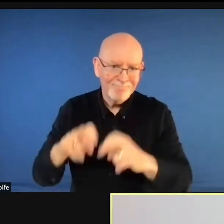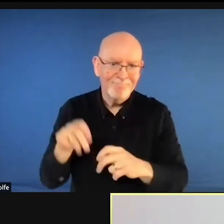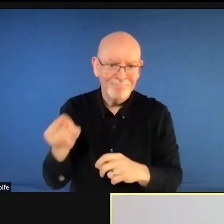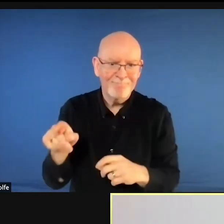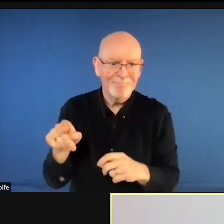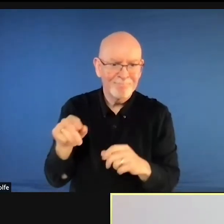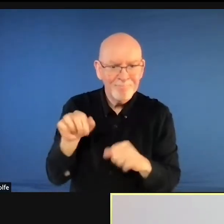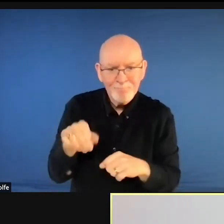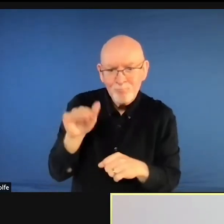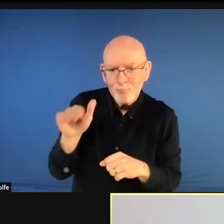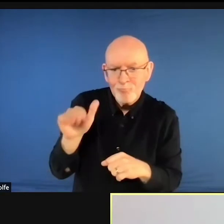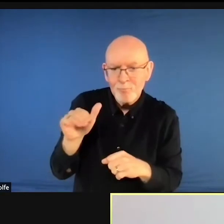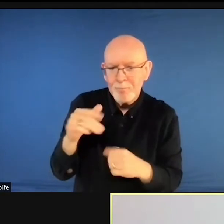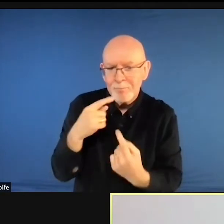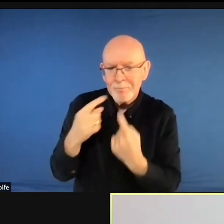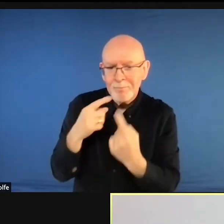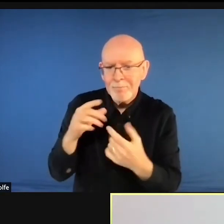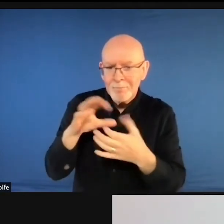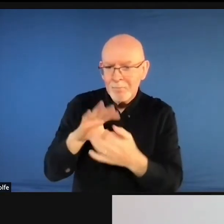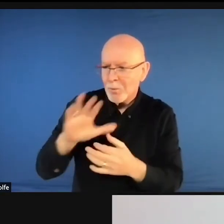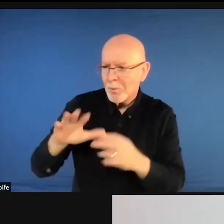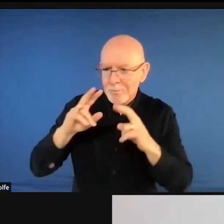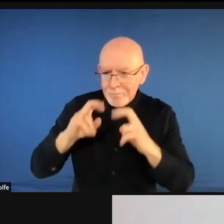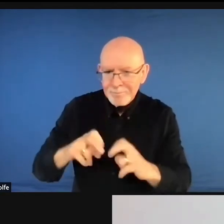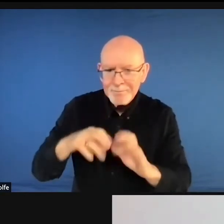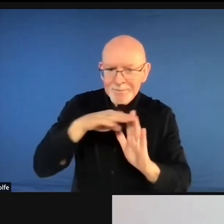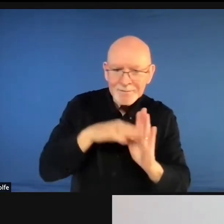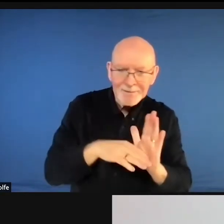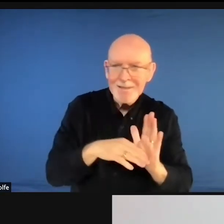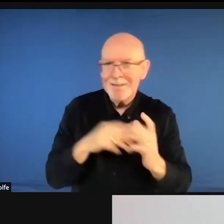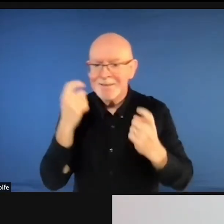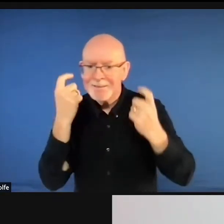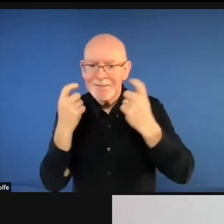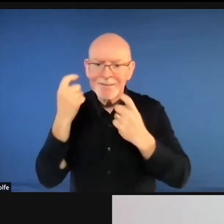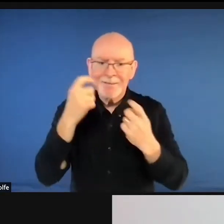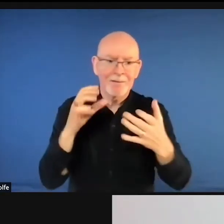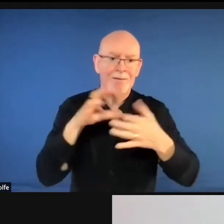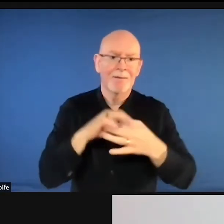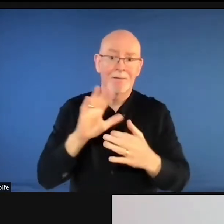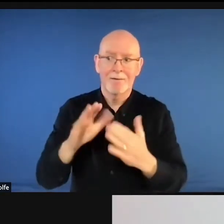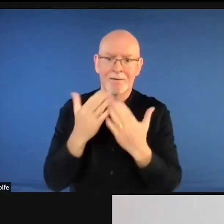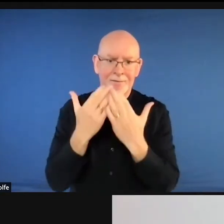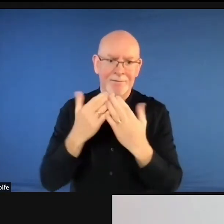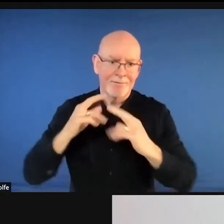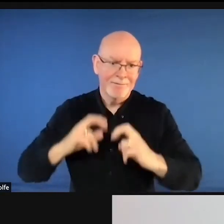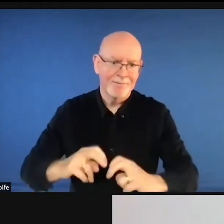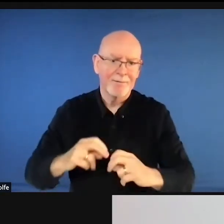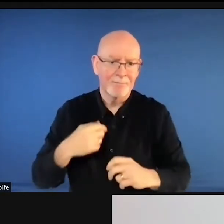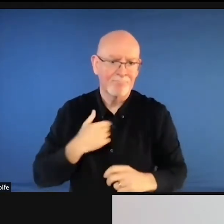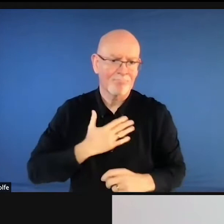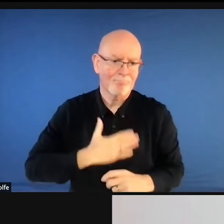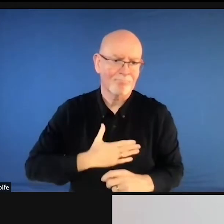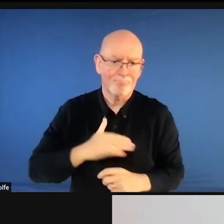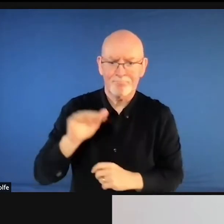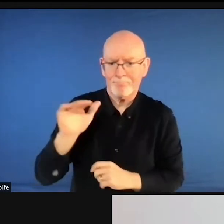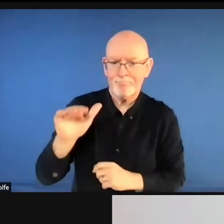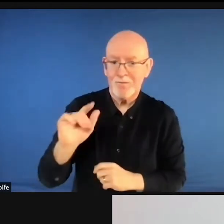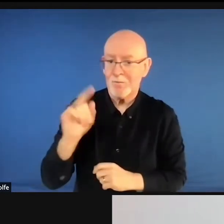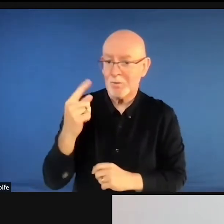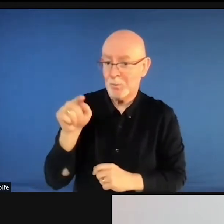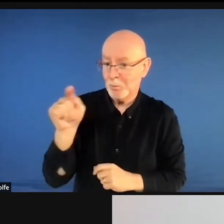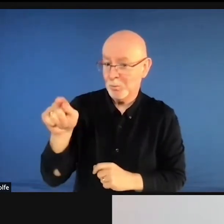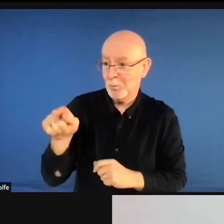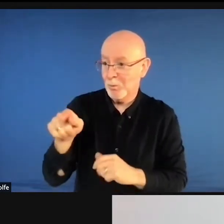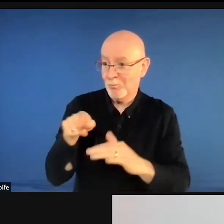refugee yourself living in the Dadaab refugee camp, how does the need for research ethics as described by Jeff and by